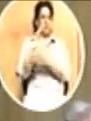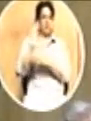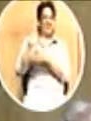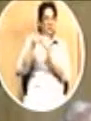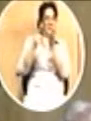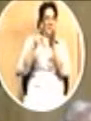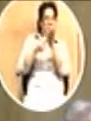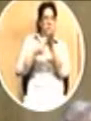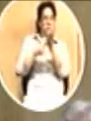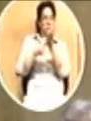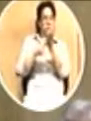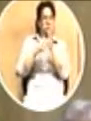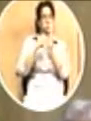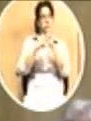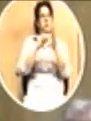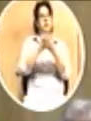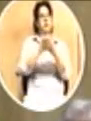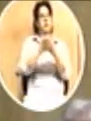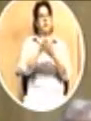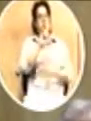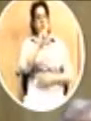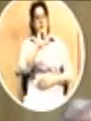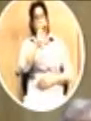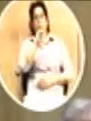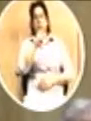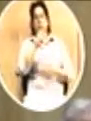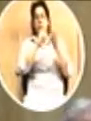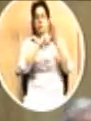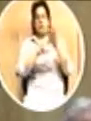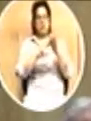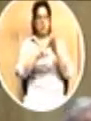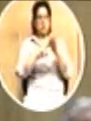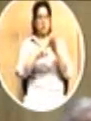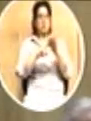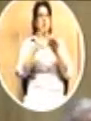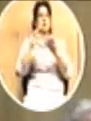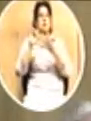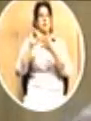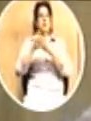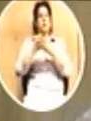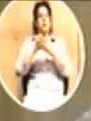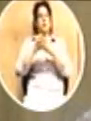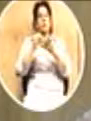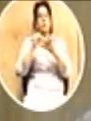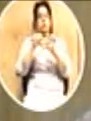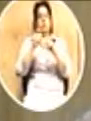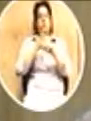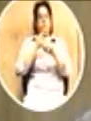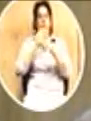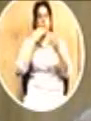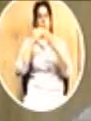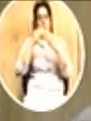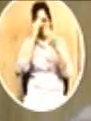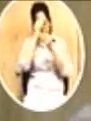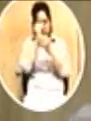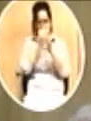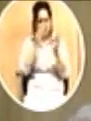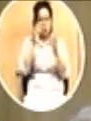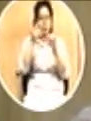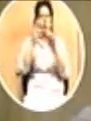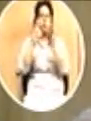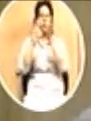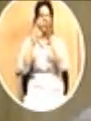signature signifies that. The recall petition signatures came from well-informed registered